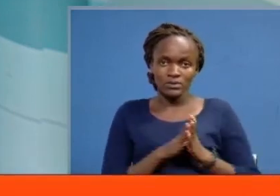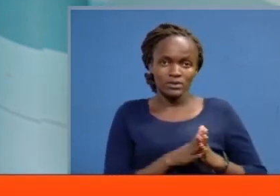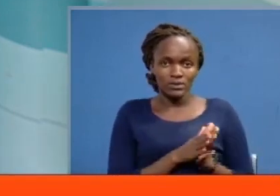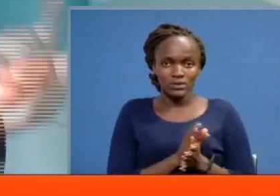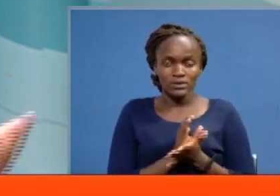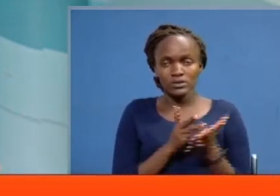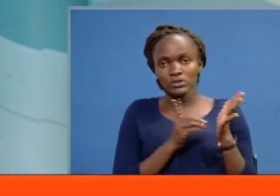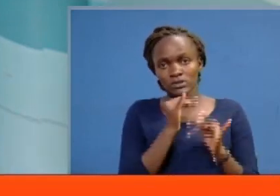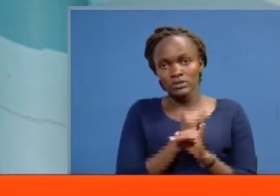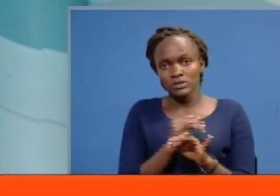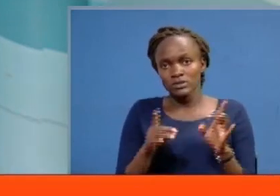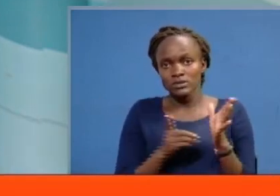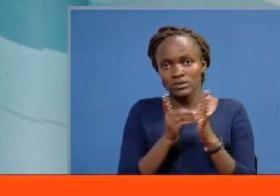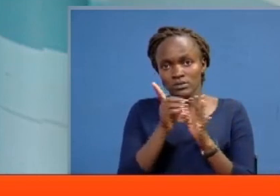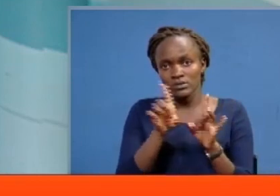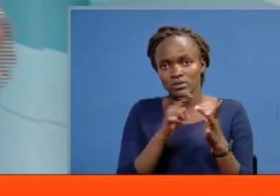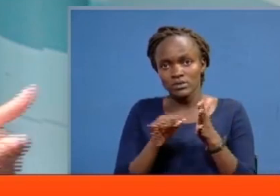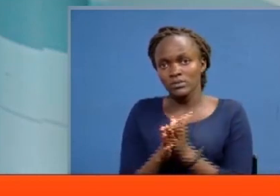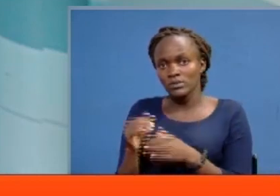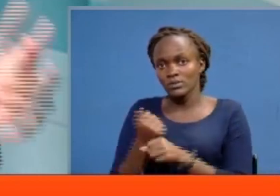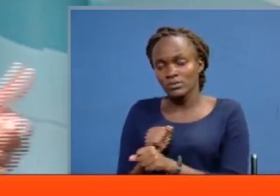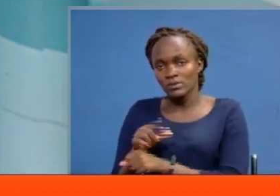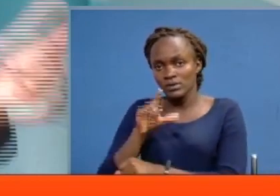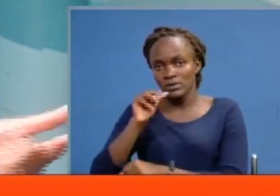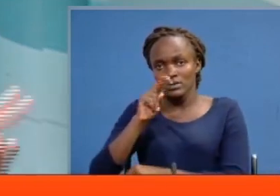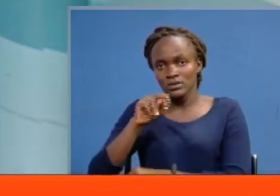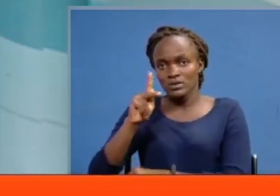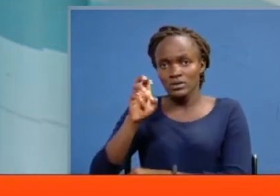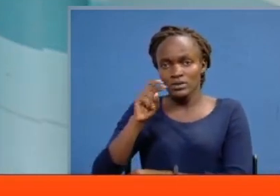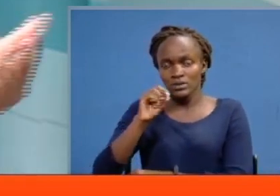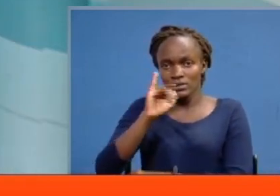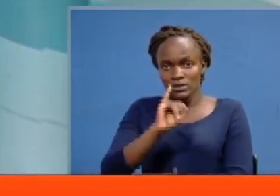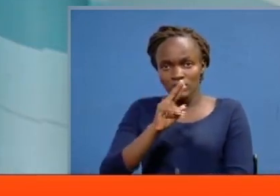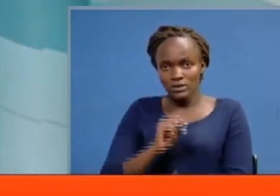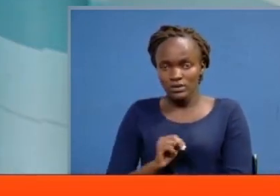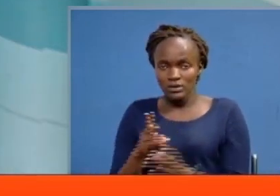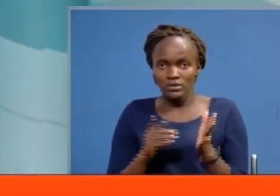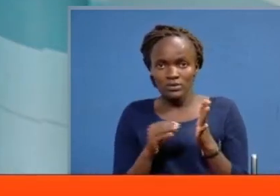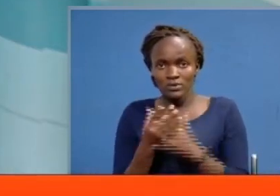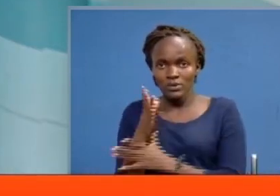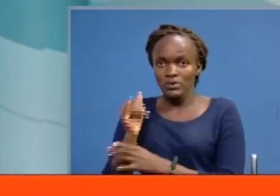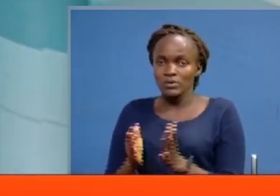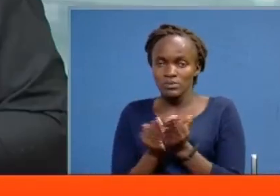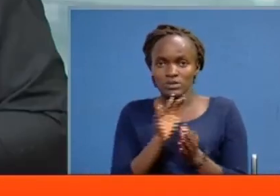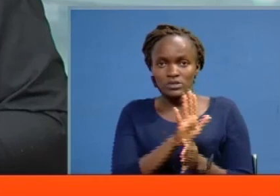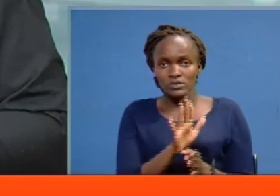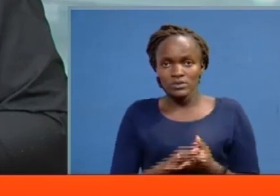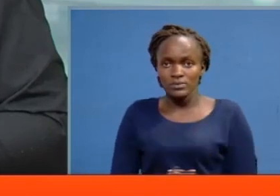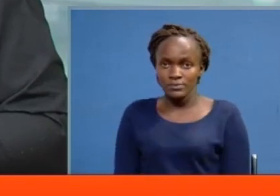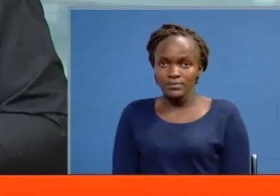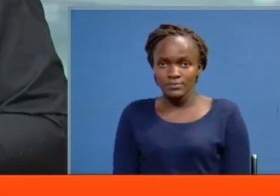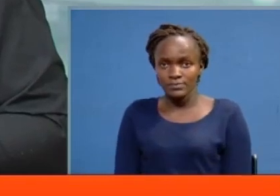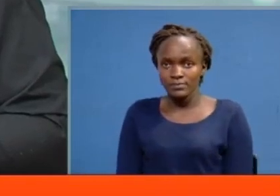and also on LinkedIn, how you can utilize your LinkedIn to grow your business and your career. Amazing. Yeah. One last